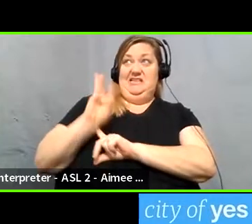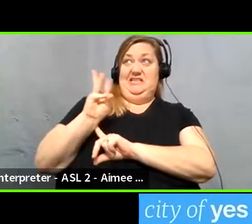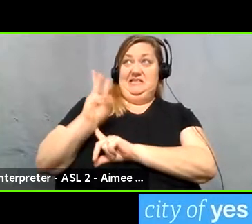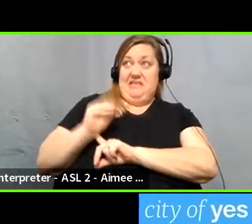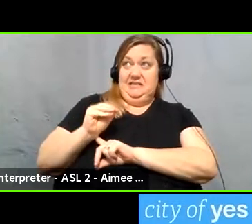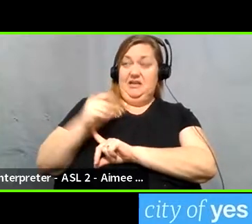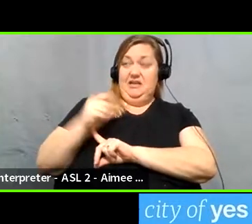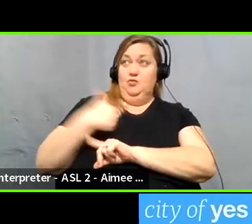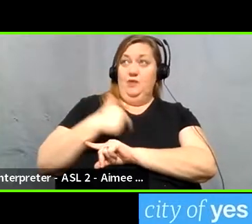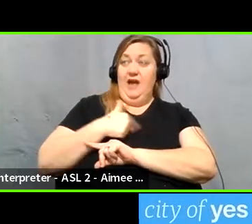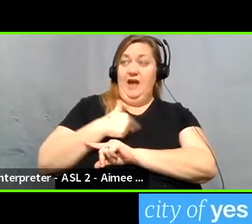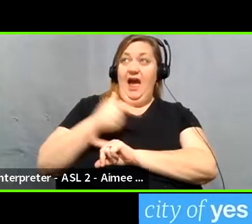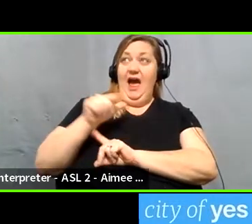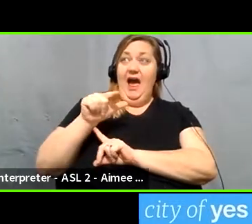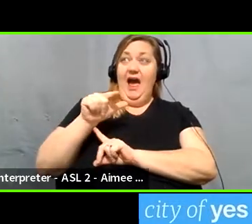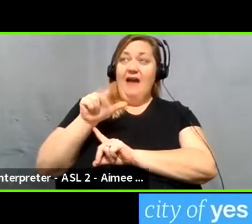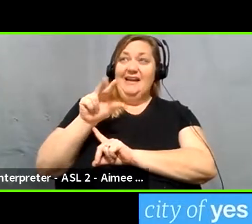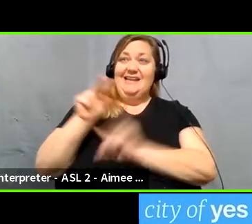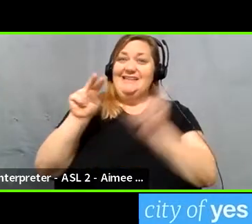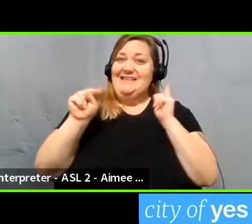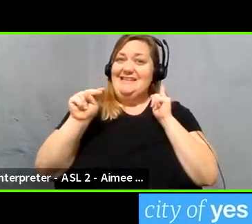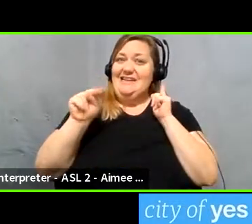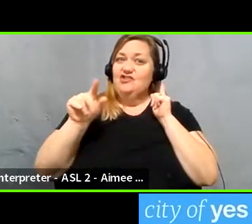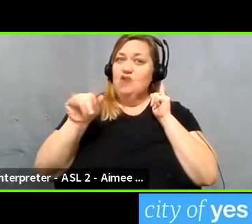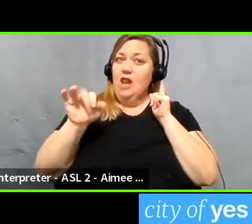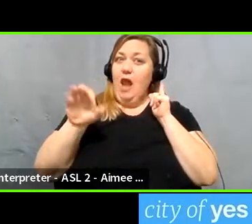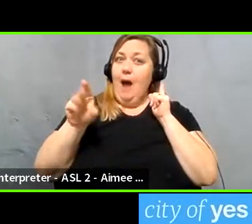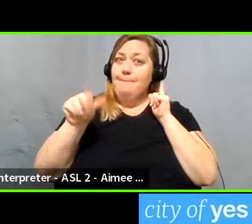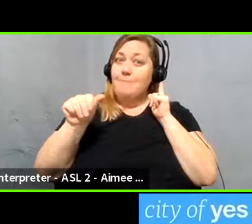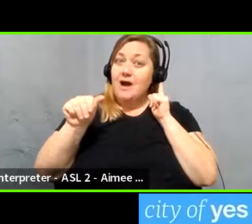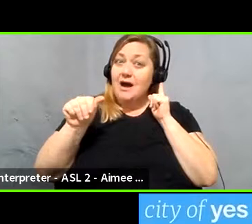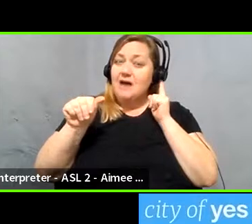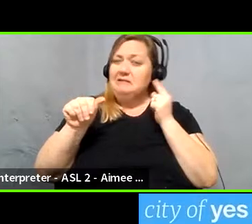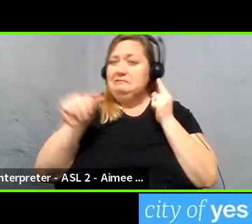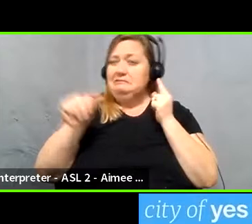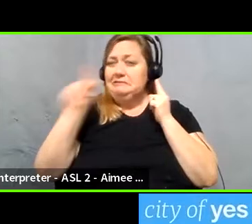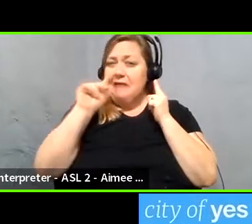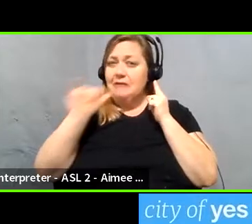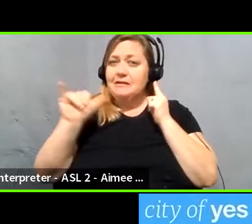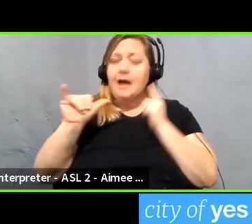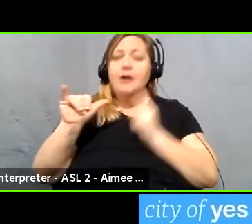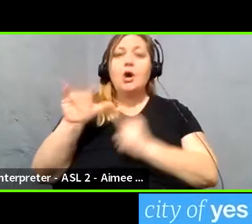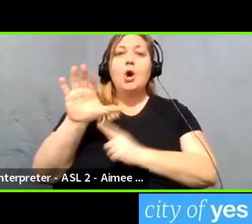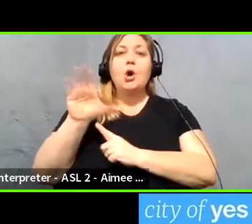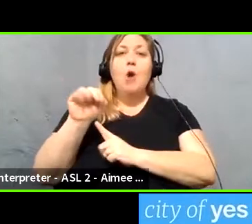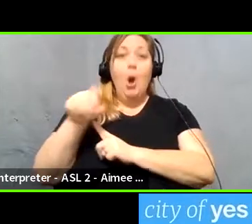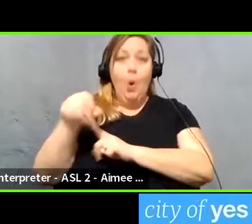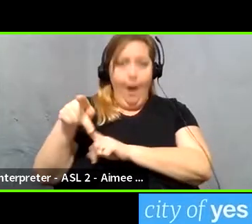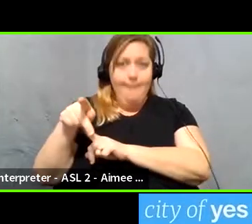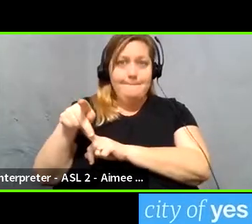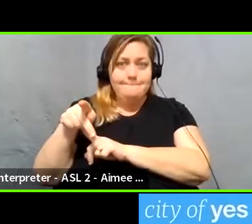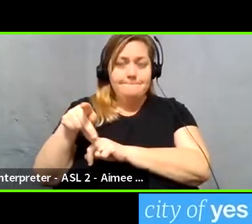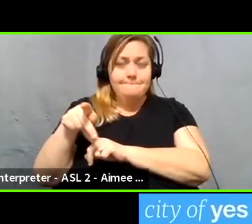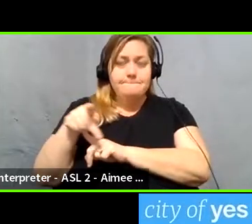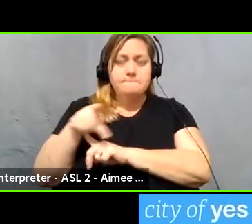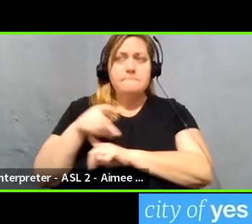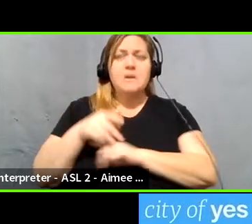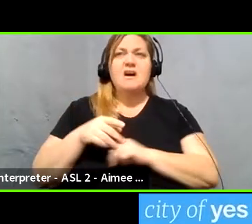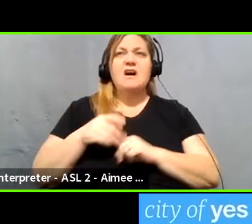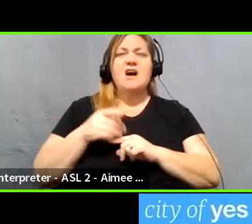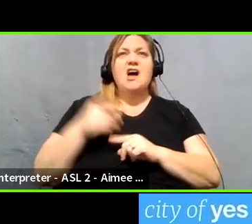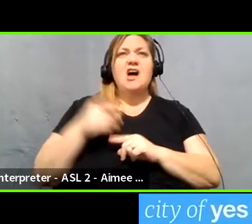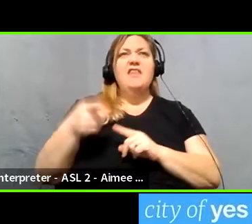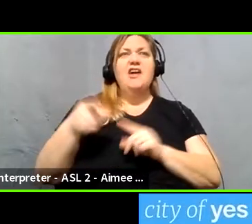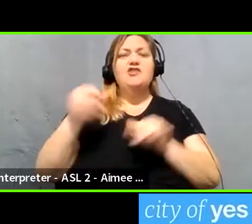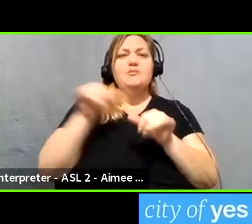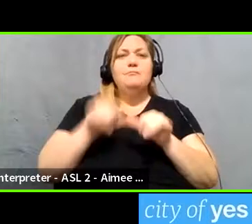we had Mitchell-Lama co-ops. So it's not-for-profit. The carrying charges are to maintain